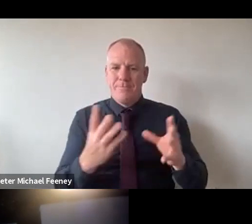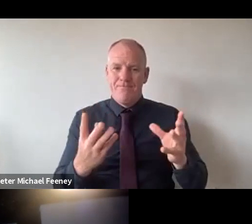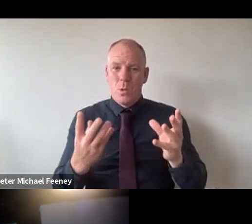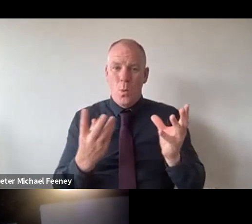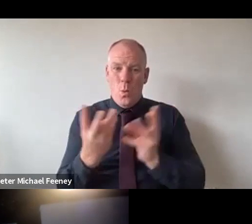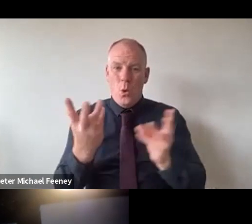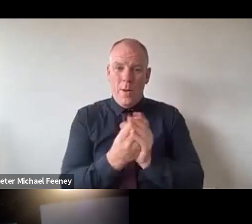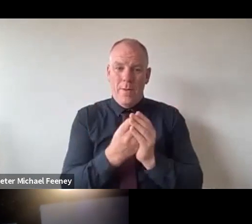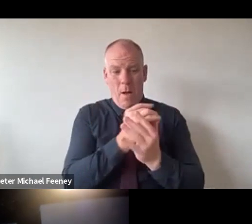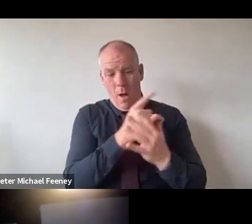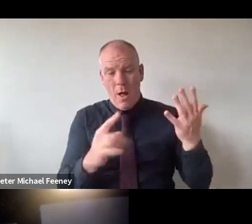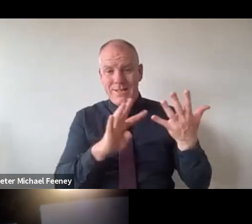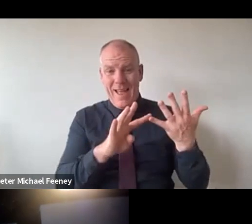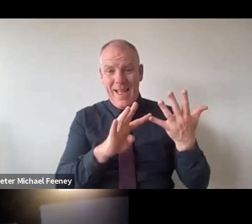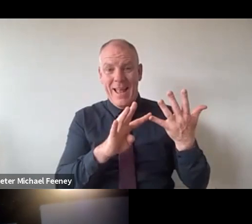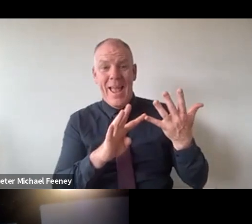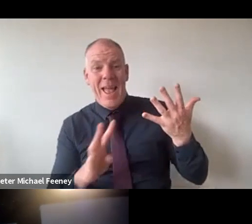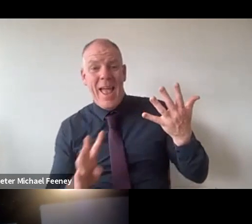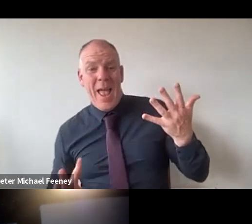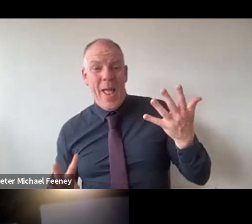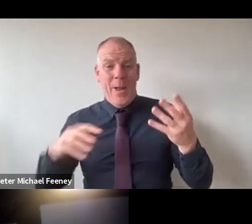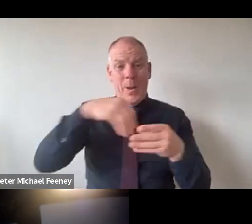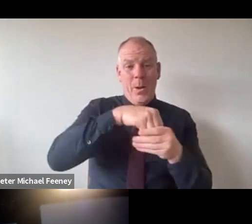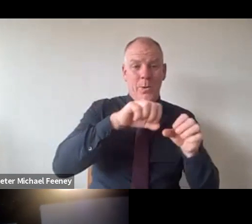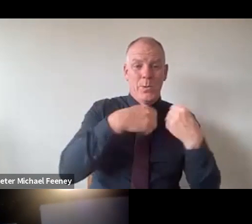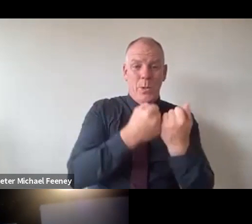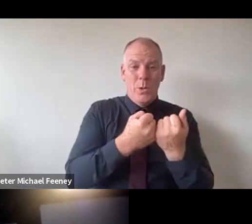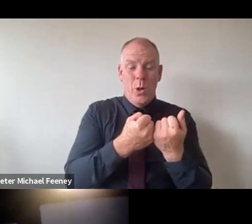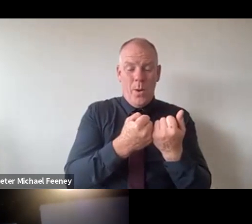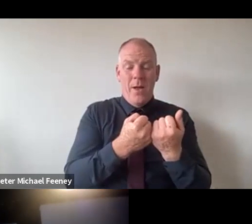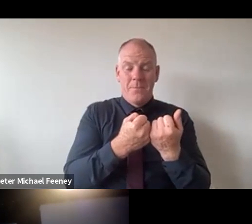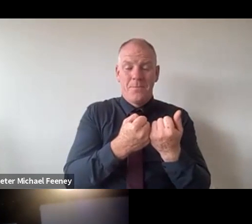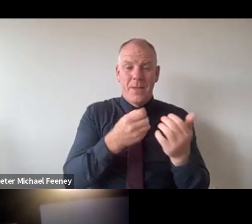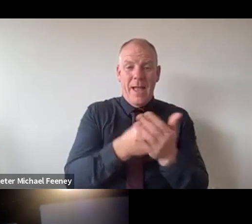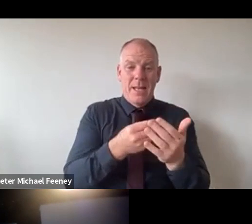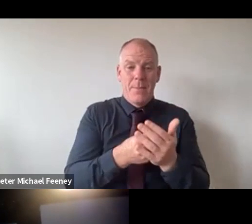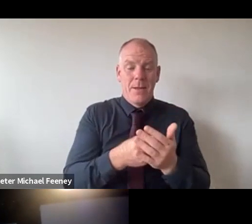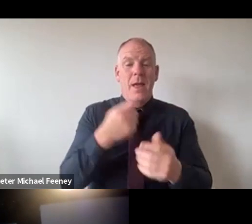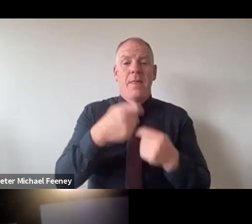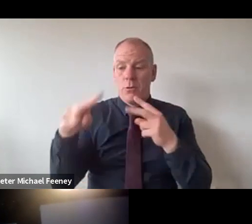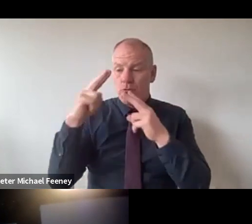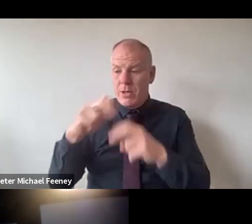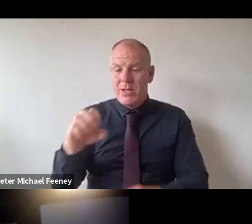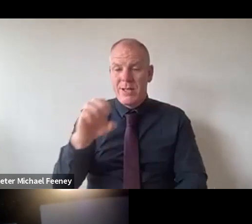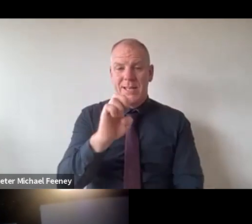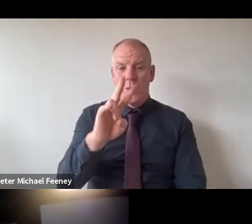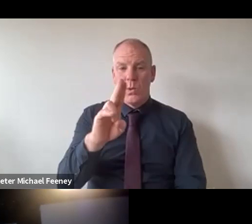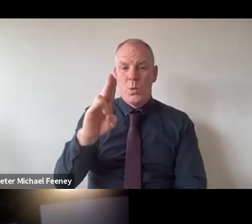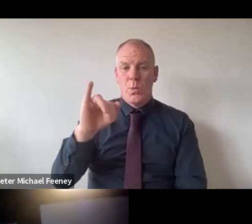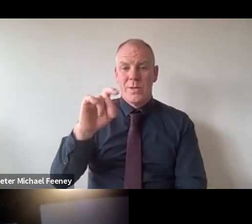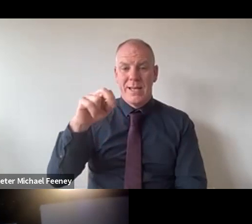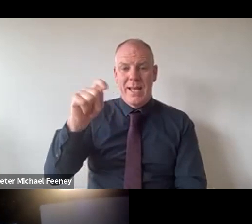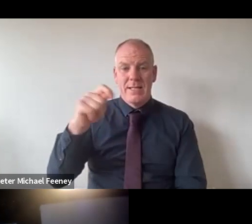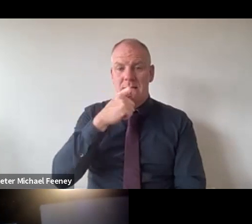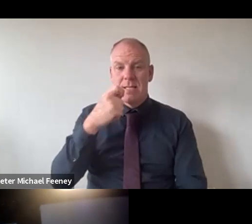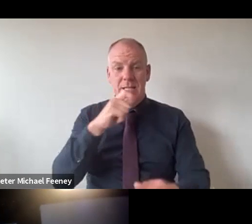other grounds of discrimination. So therefore, Equinet found that, and I quote our report, that the grounds covered